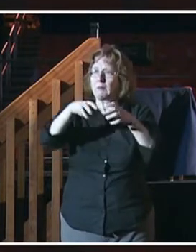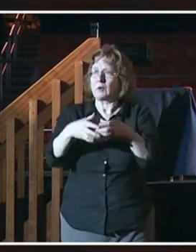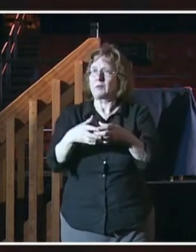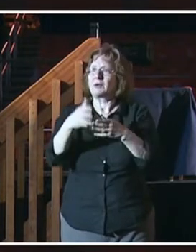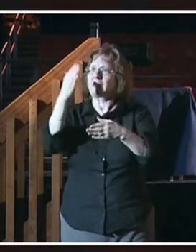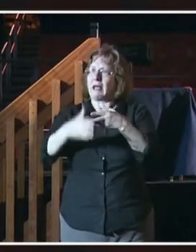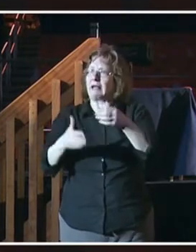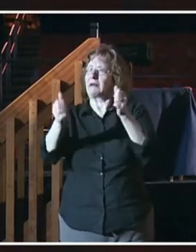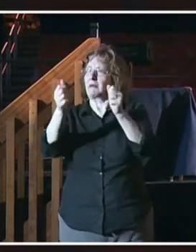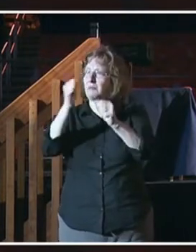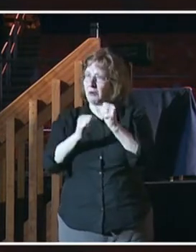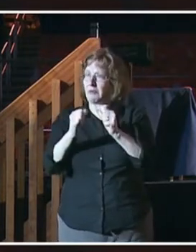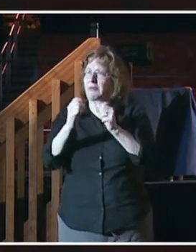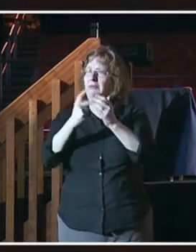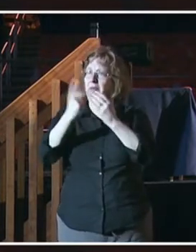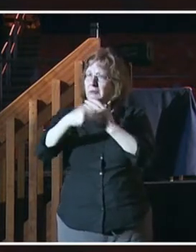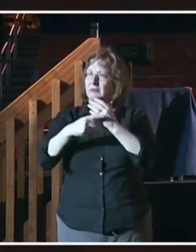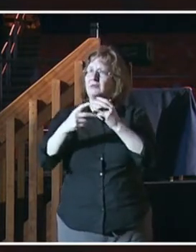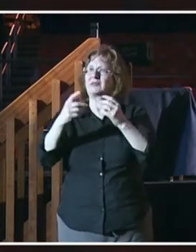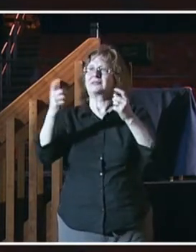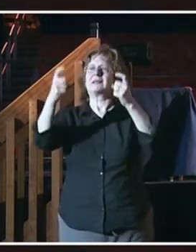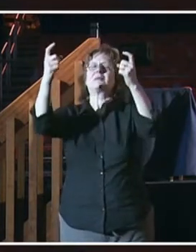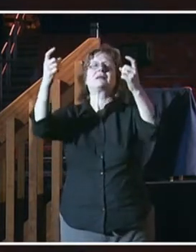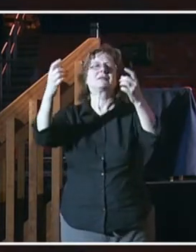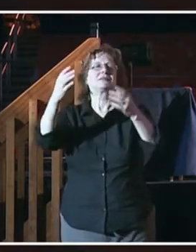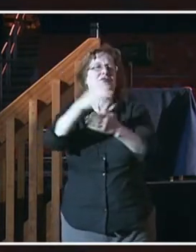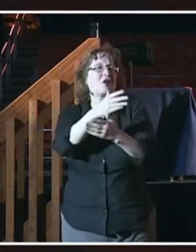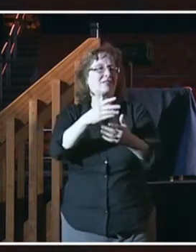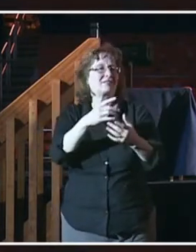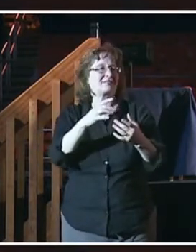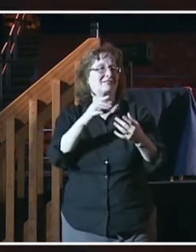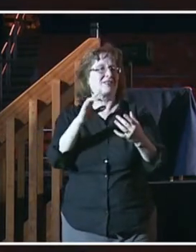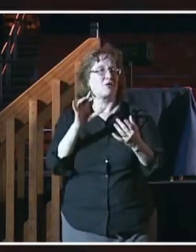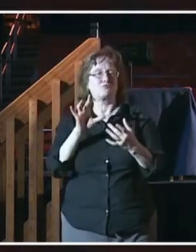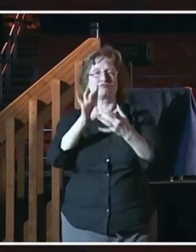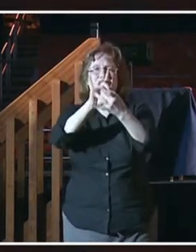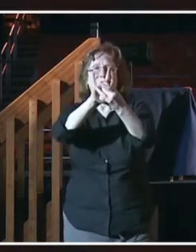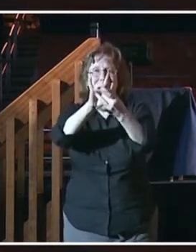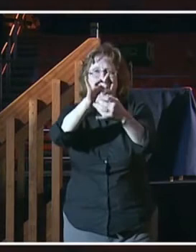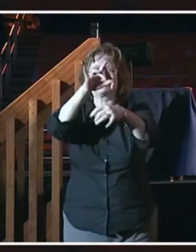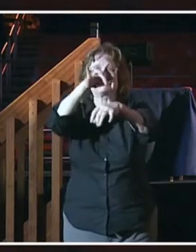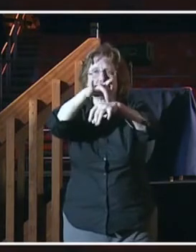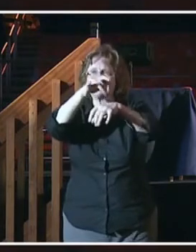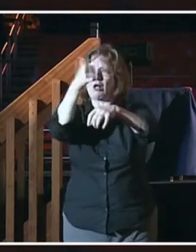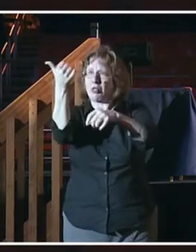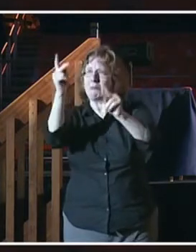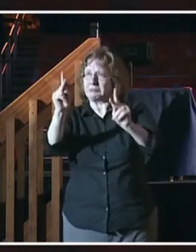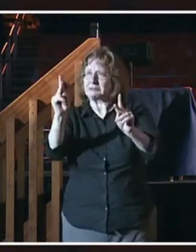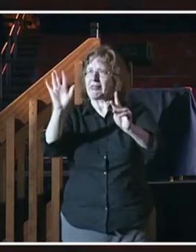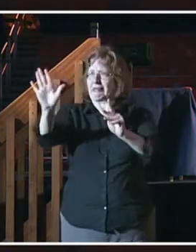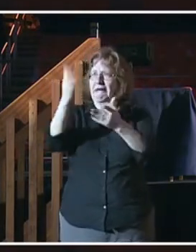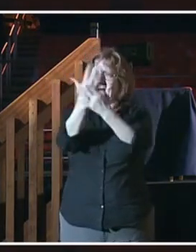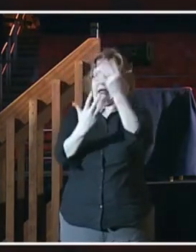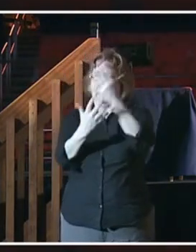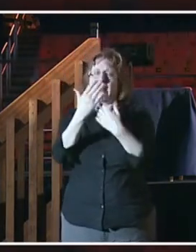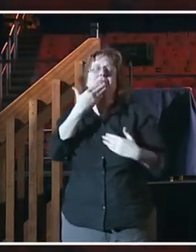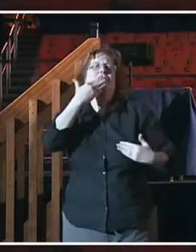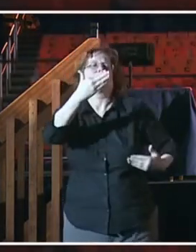tonight's program with the celebratory song, Reach Out and Touch Somebody's Hand. Thank you. Good night.